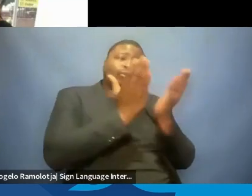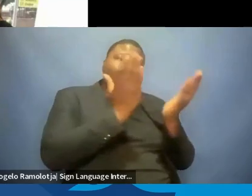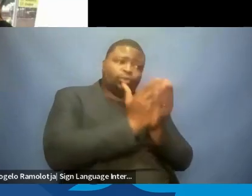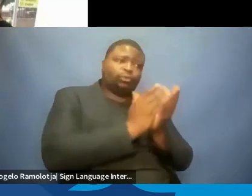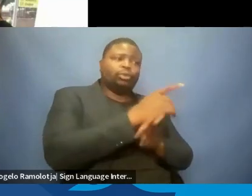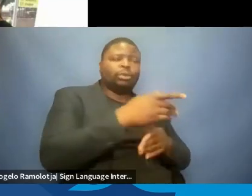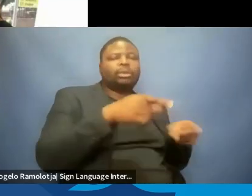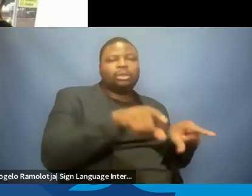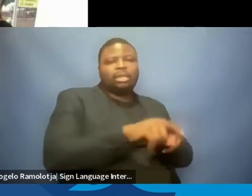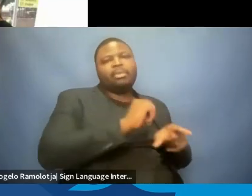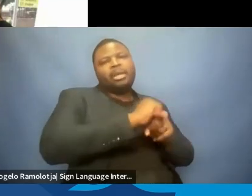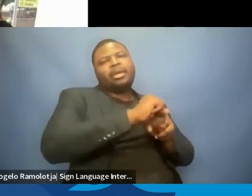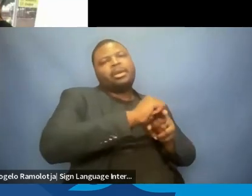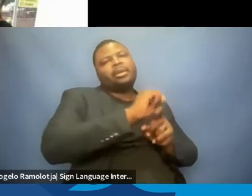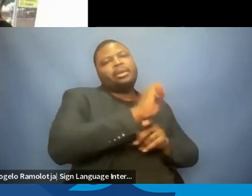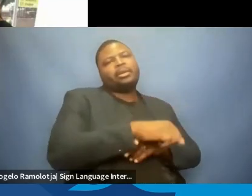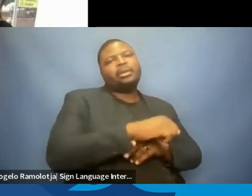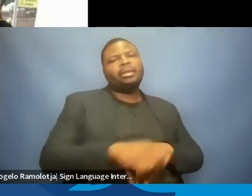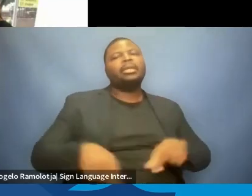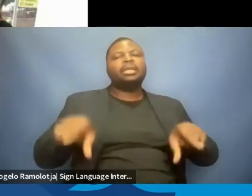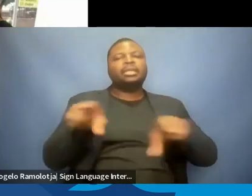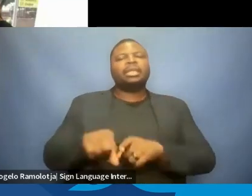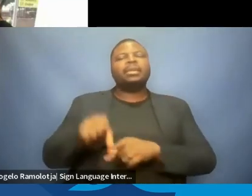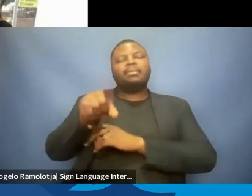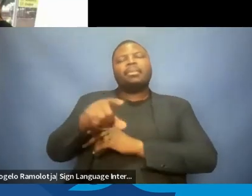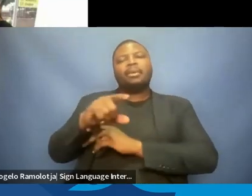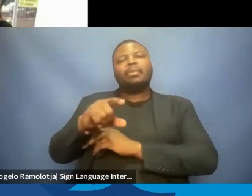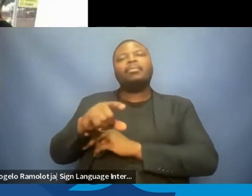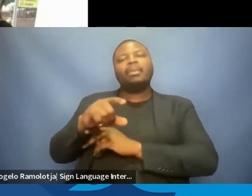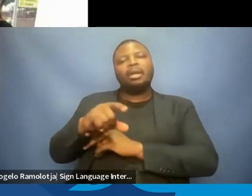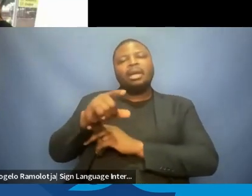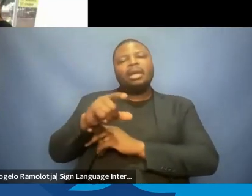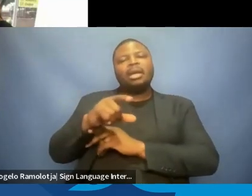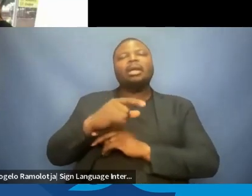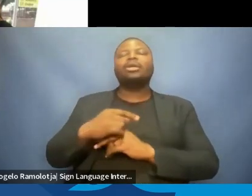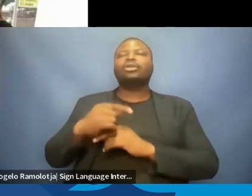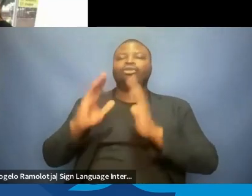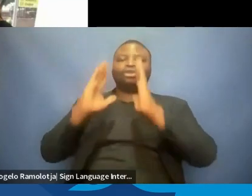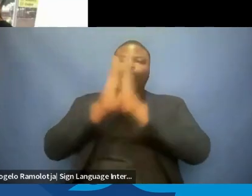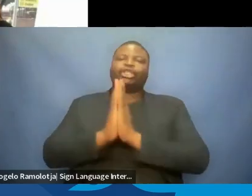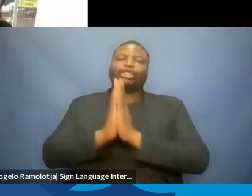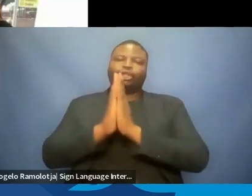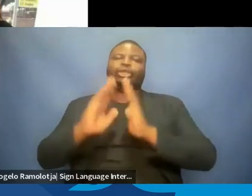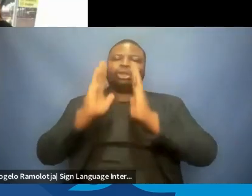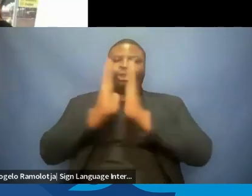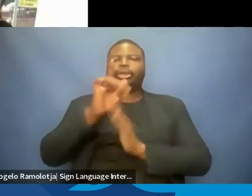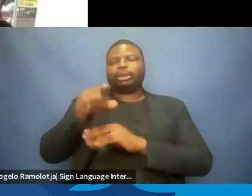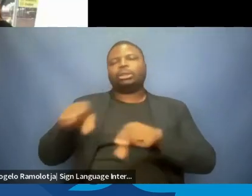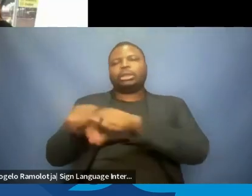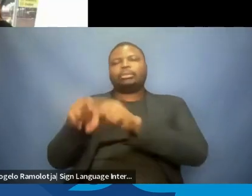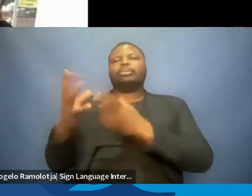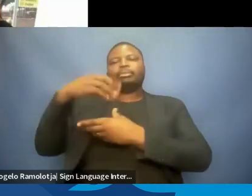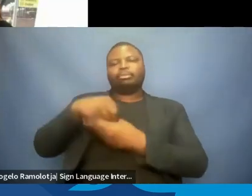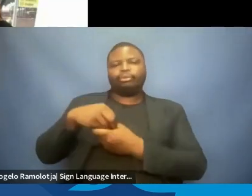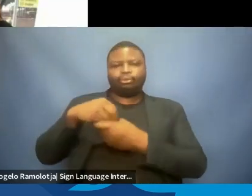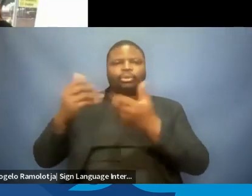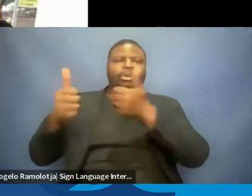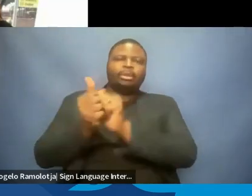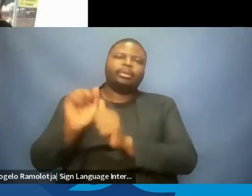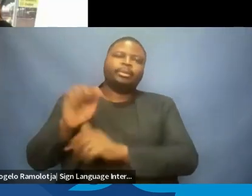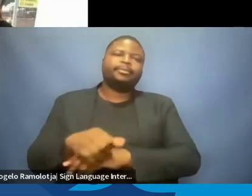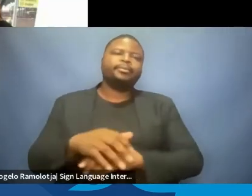of Correctional Services, providing education and demand reduction strategies at schools, and